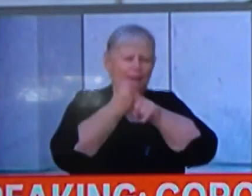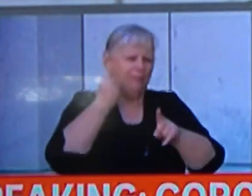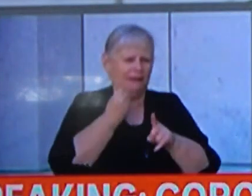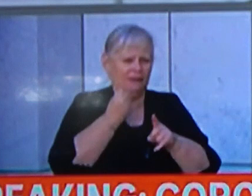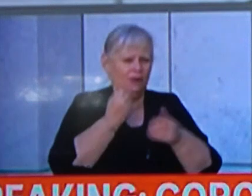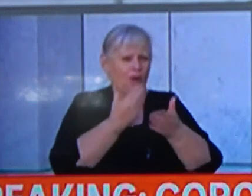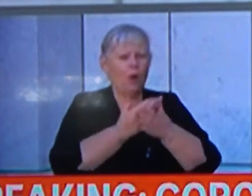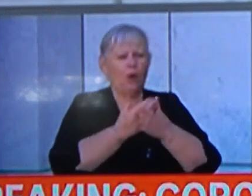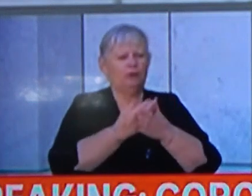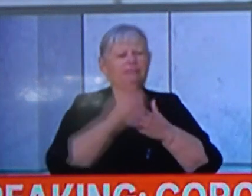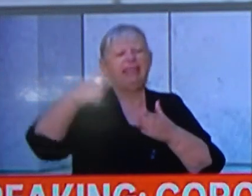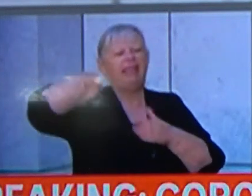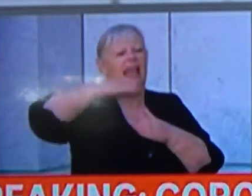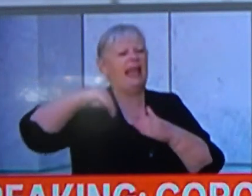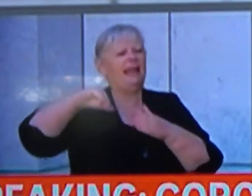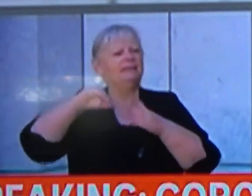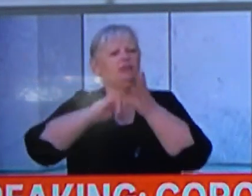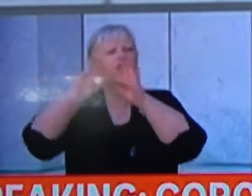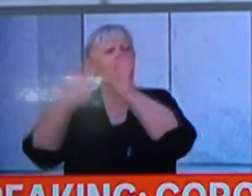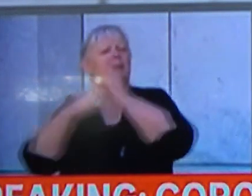impact on the industry overall.